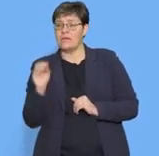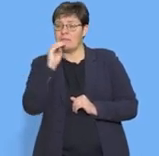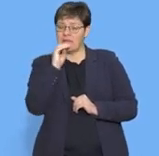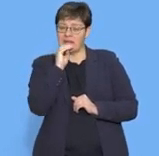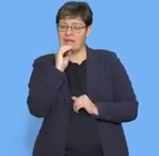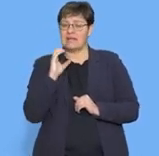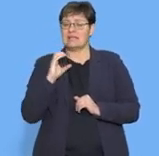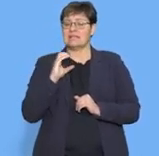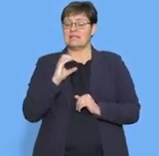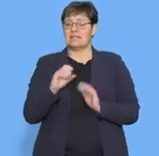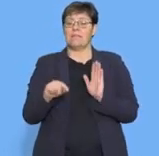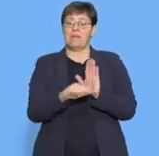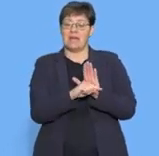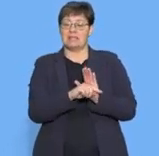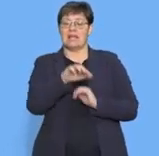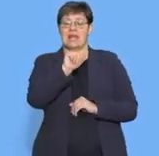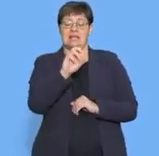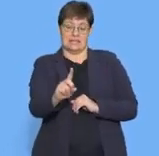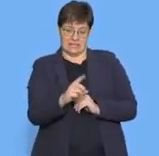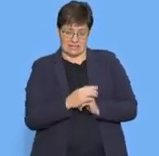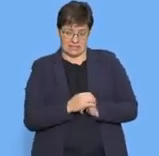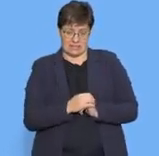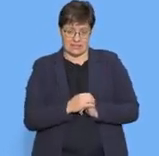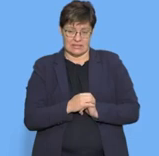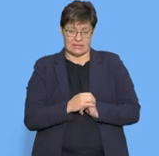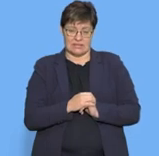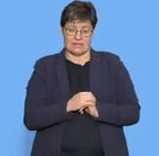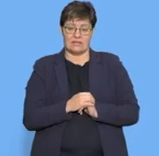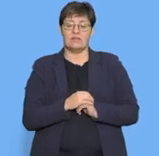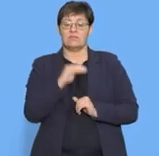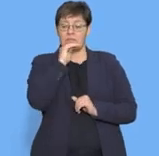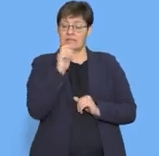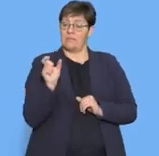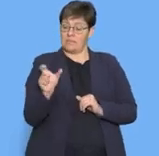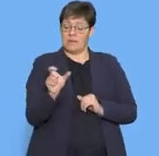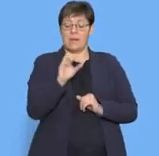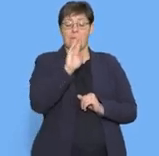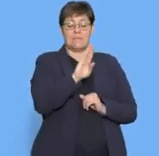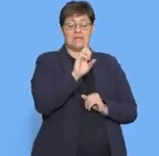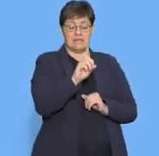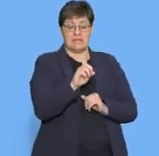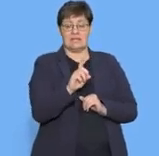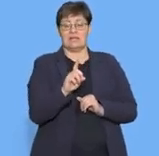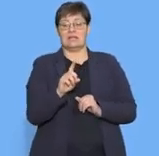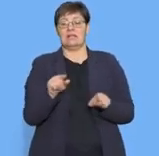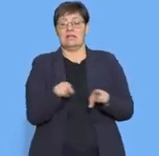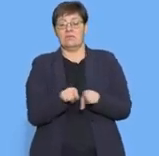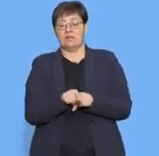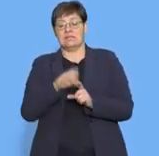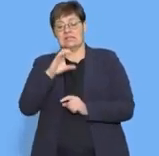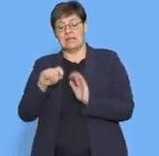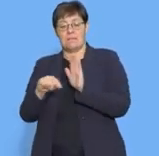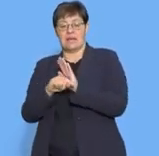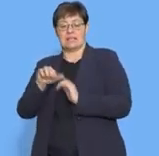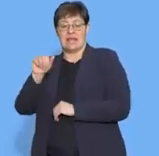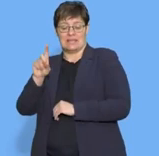will basically be C minus AD. So I'm going to write BD as C minus AD.